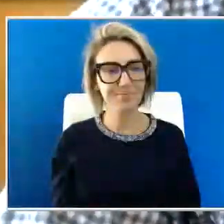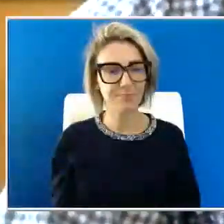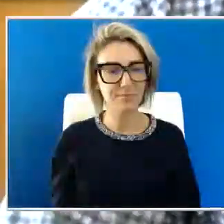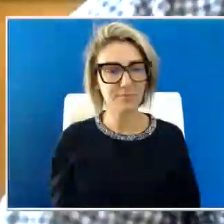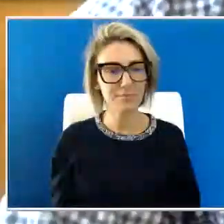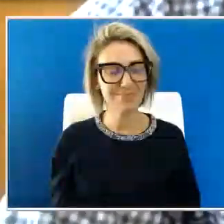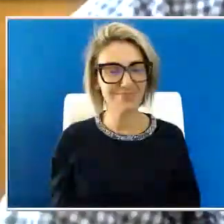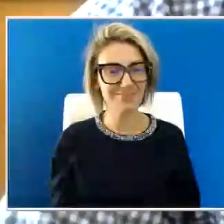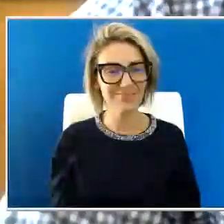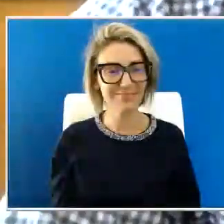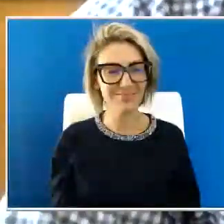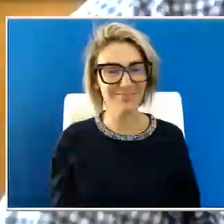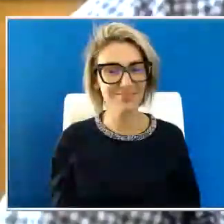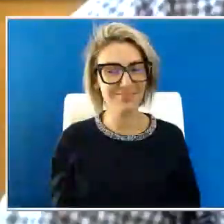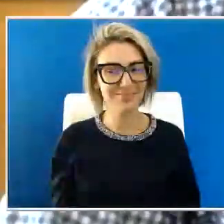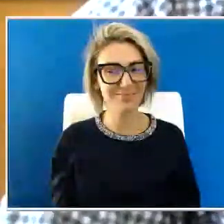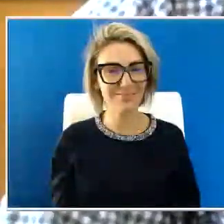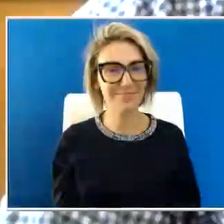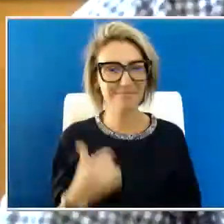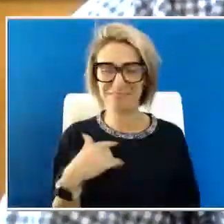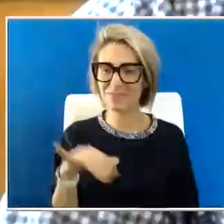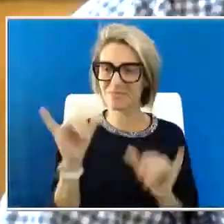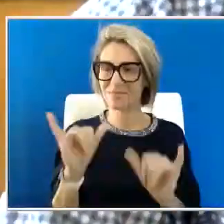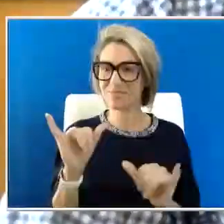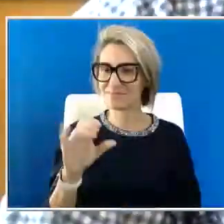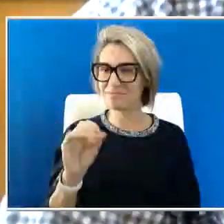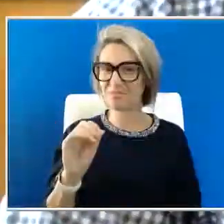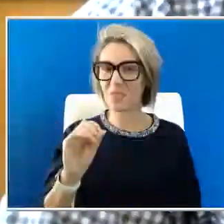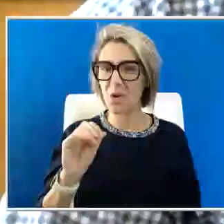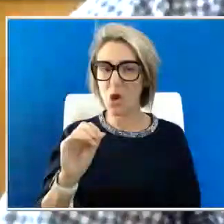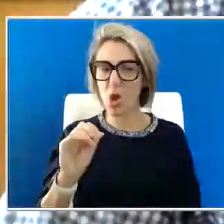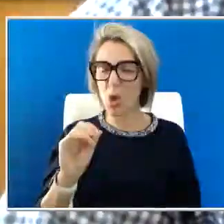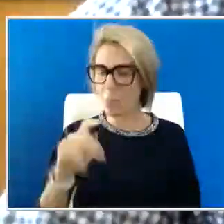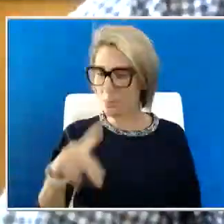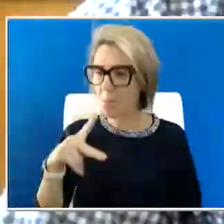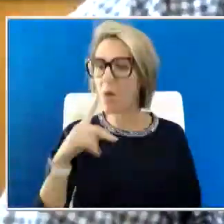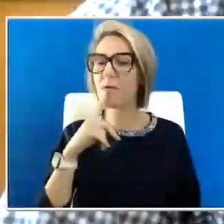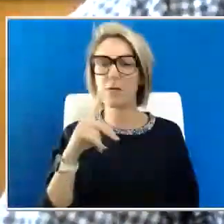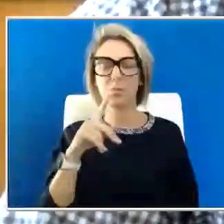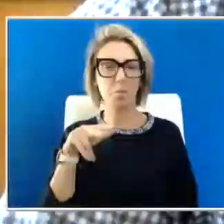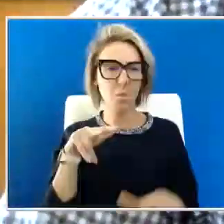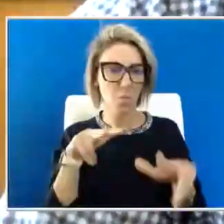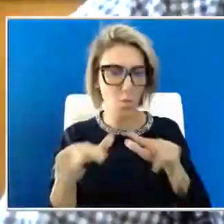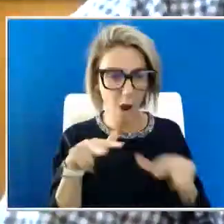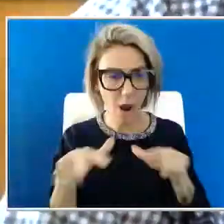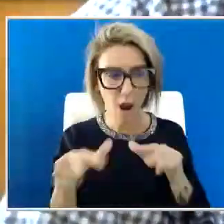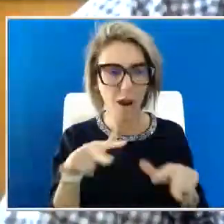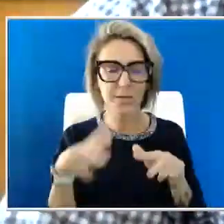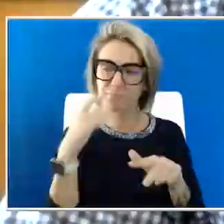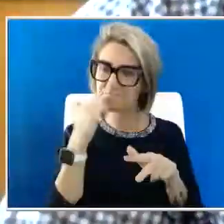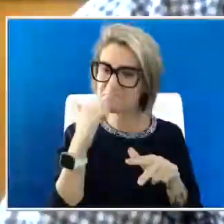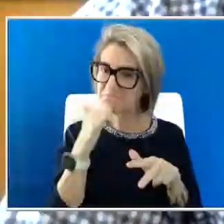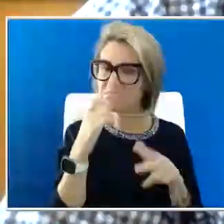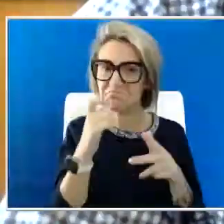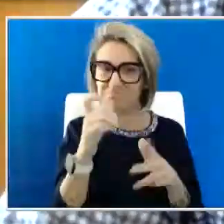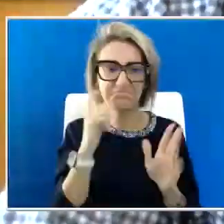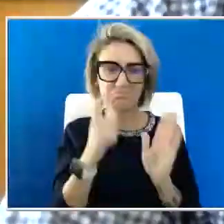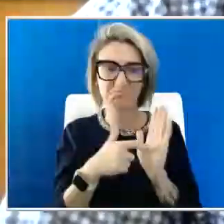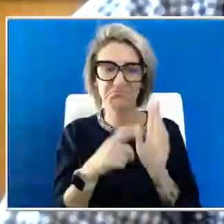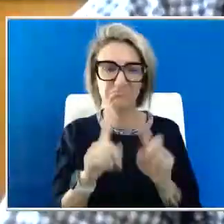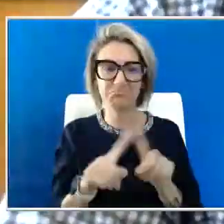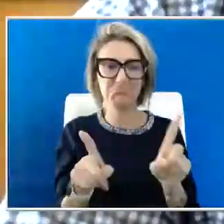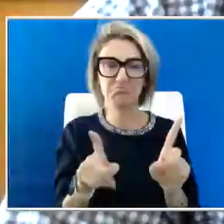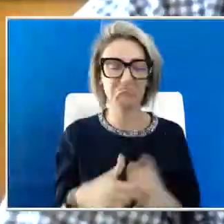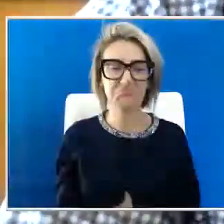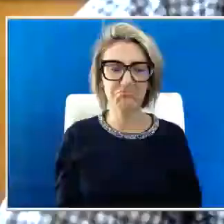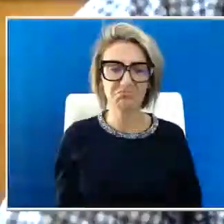I mean, I was staying in Overland Park and I was going walking every day. And didn't notice any difference. I mean, it